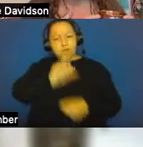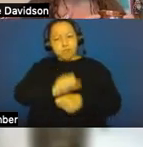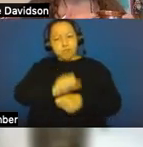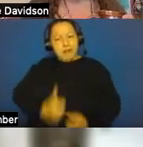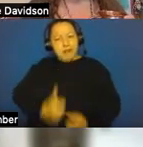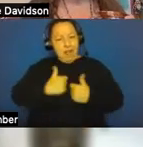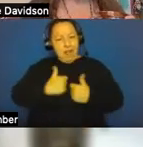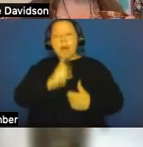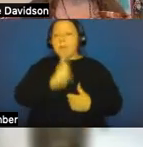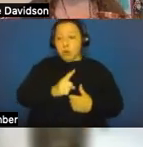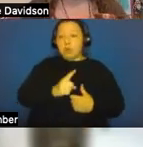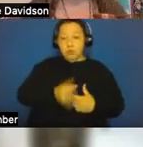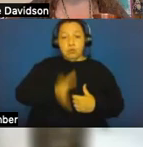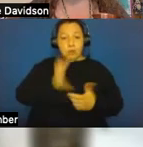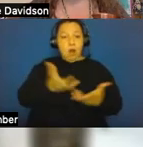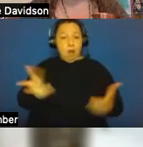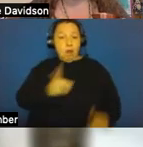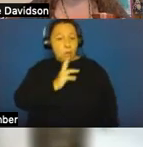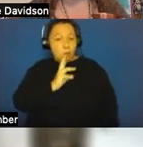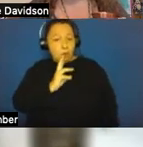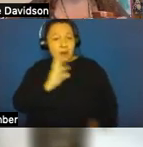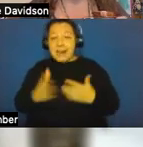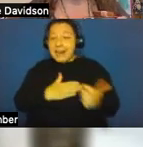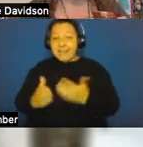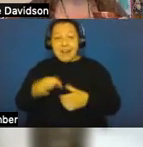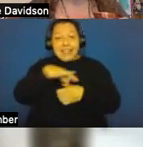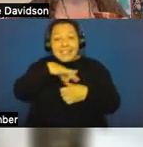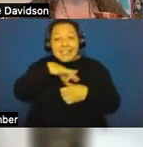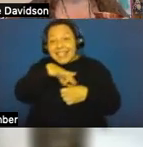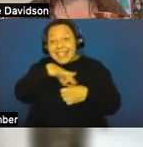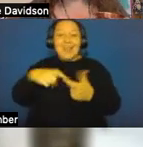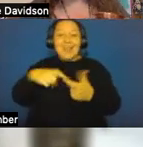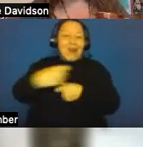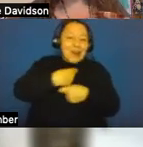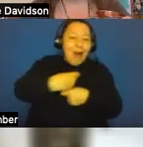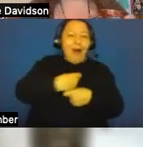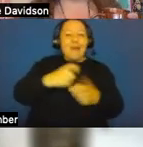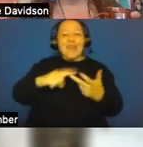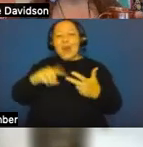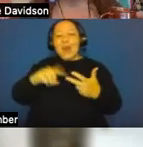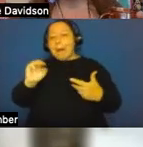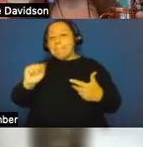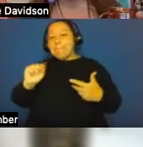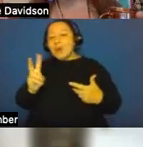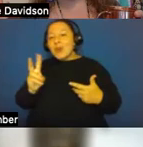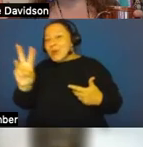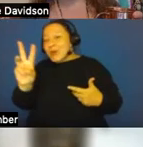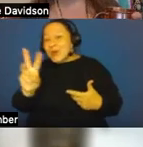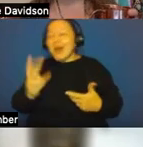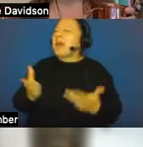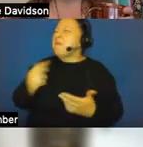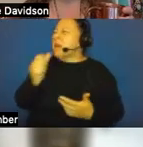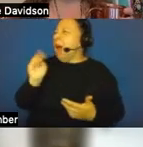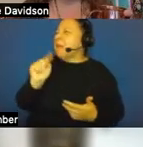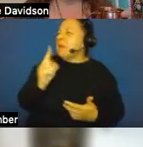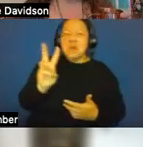water. Even if it comes in the form of tea or coffee or Mountain Dew, maybe not Mountain Dew, I'm just kidding,